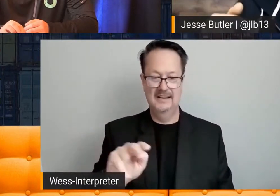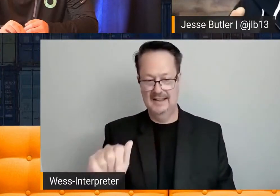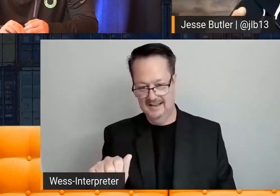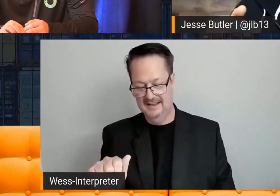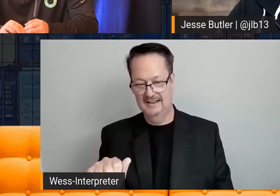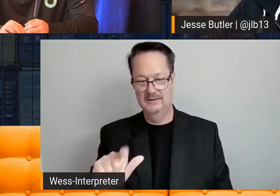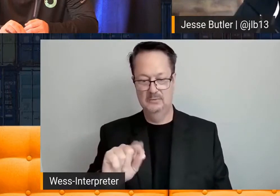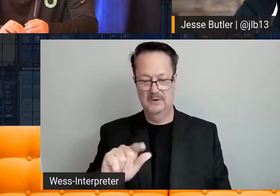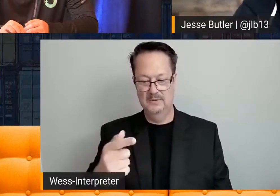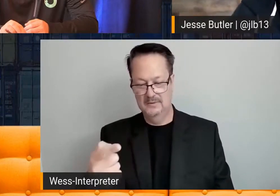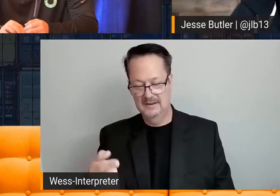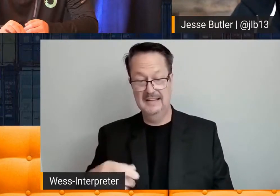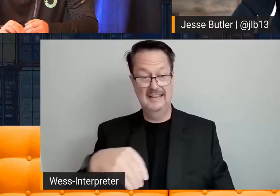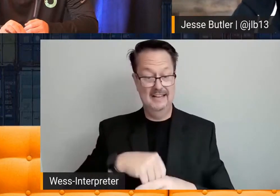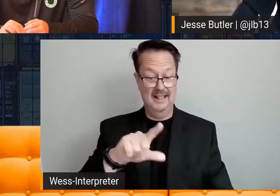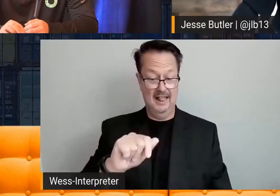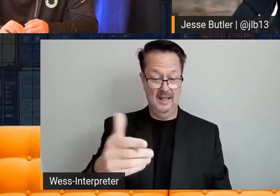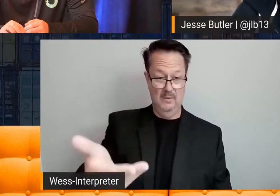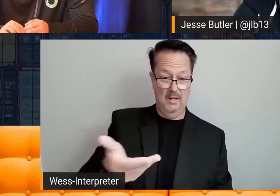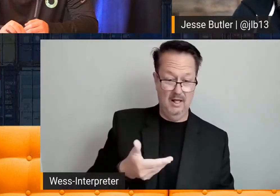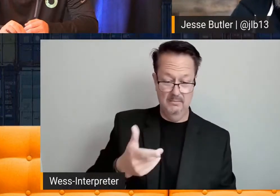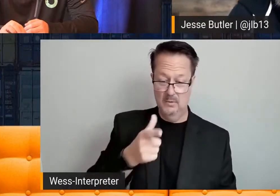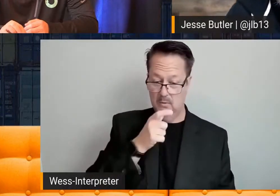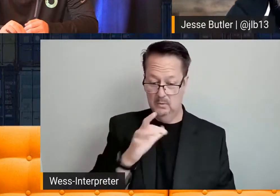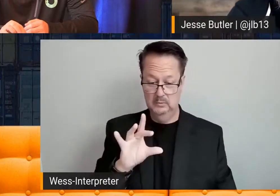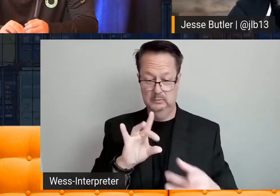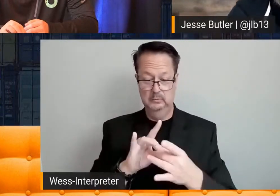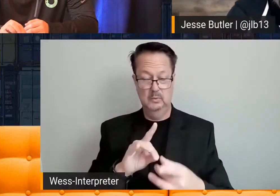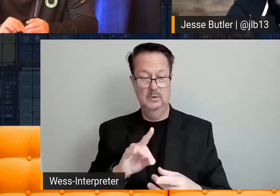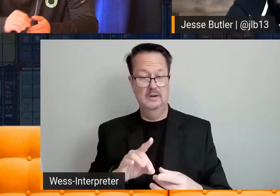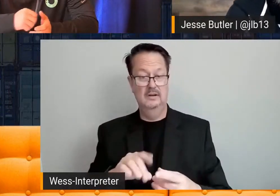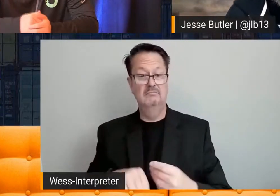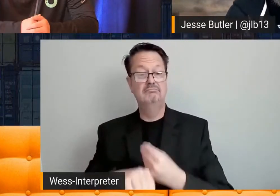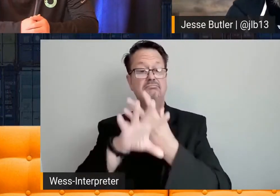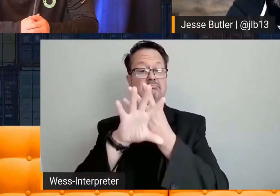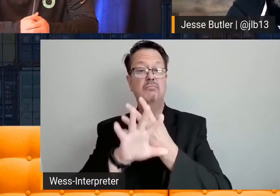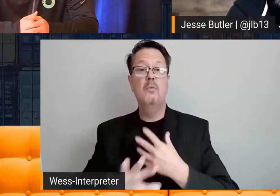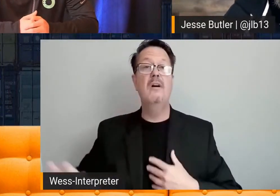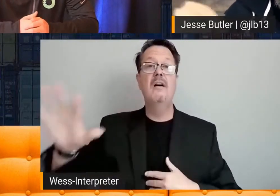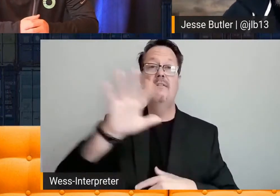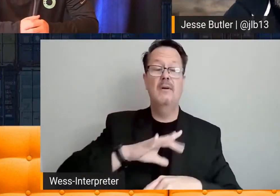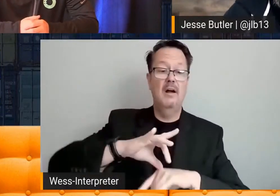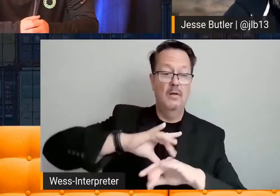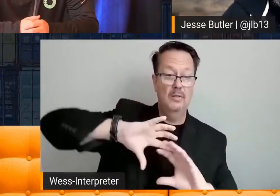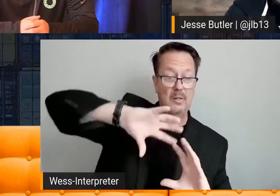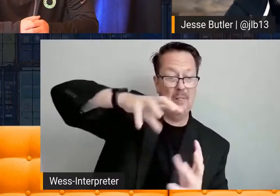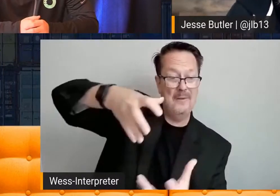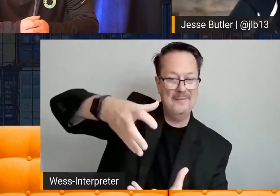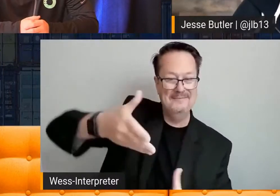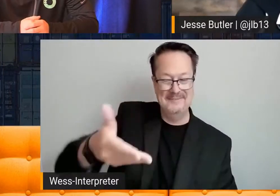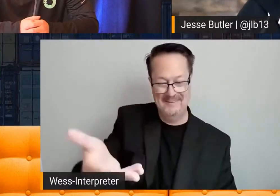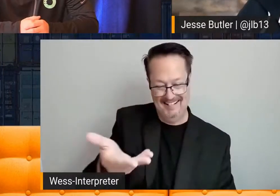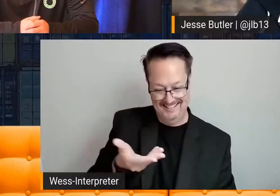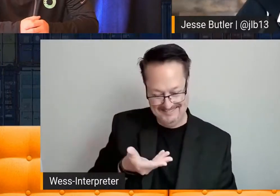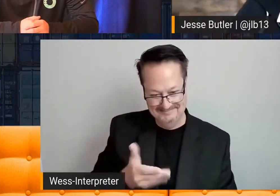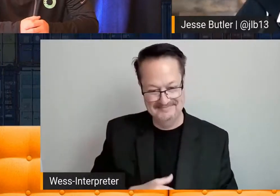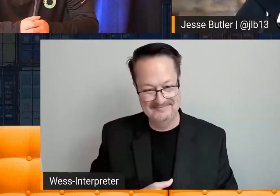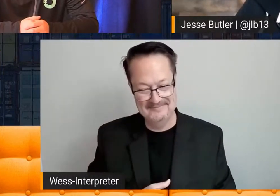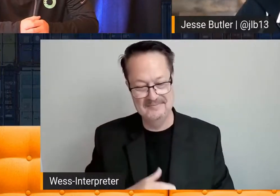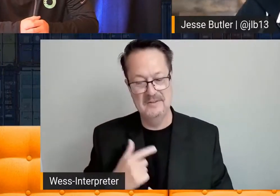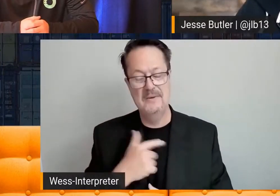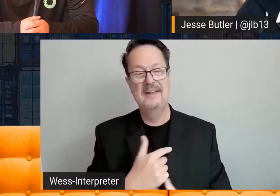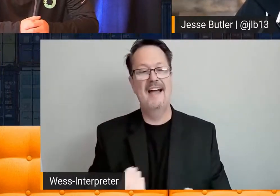welcome to LA. For those of you joining us remotely, virtually, from wherever around the globe, welcome. We